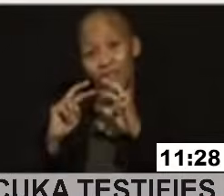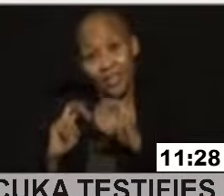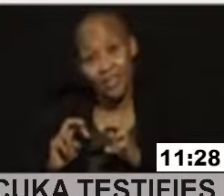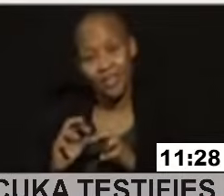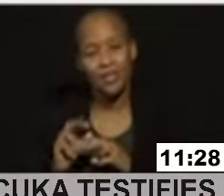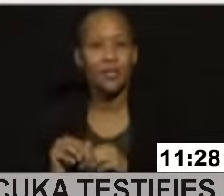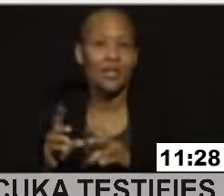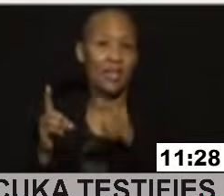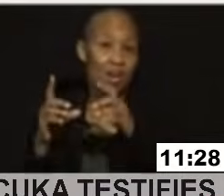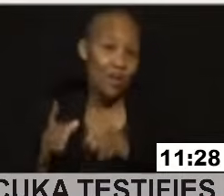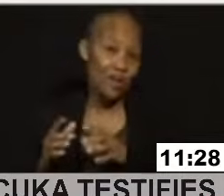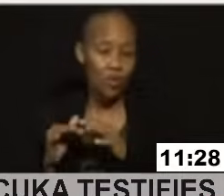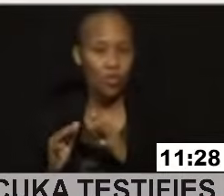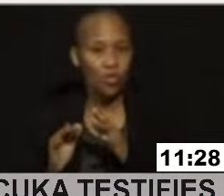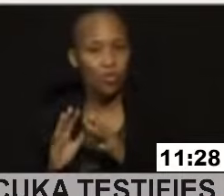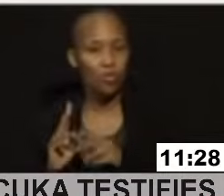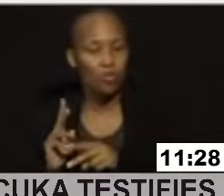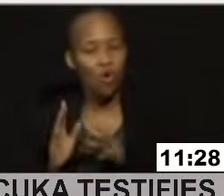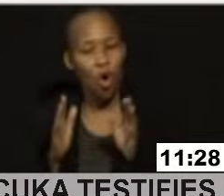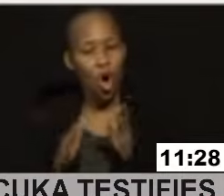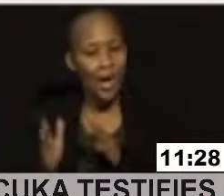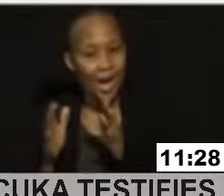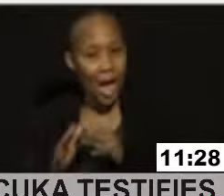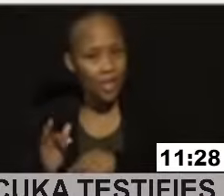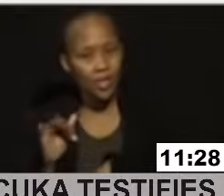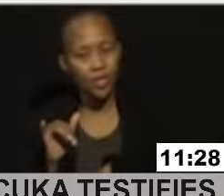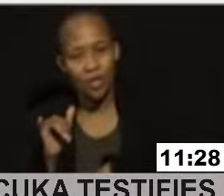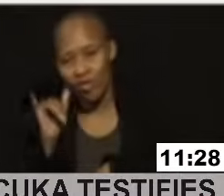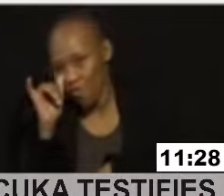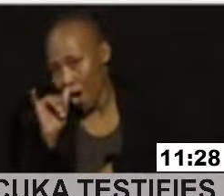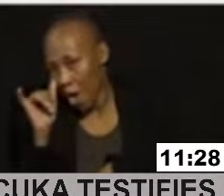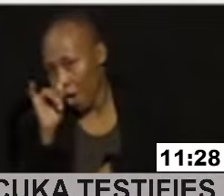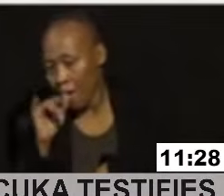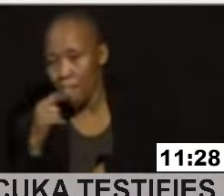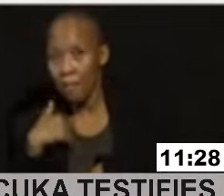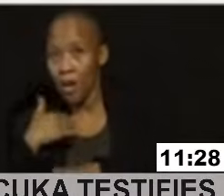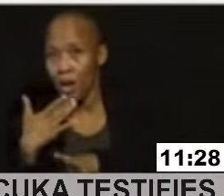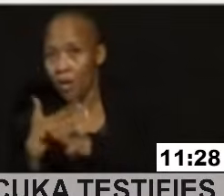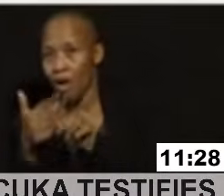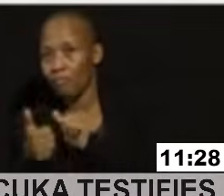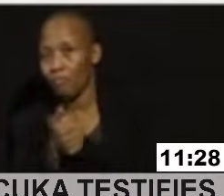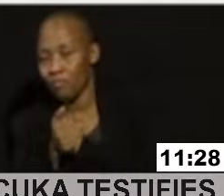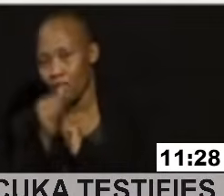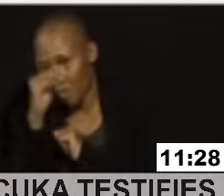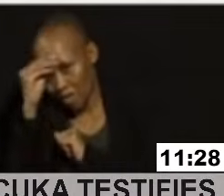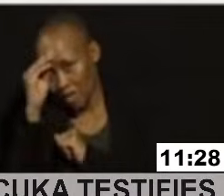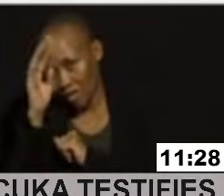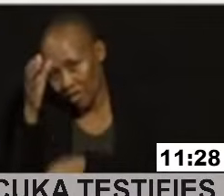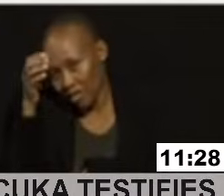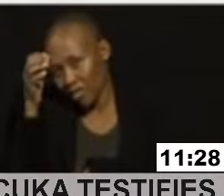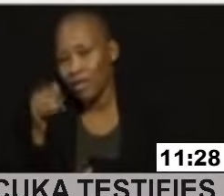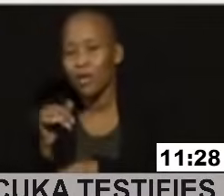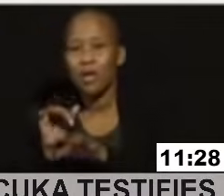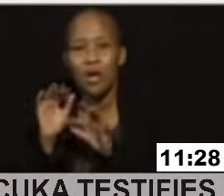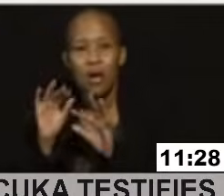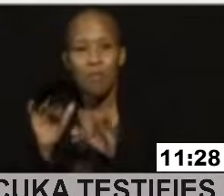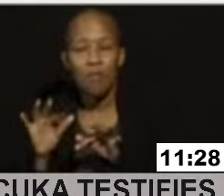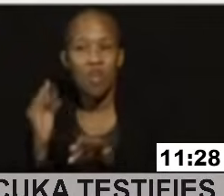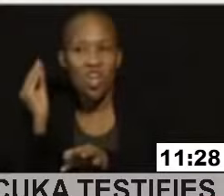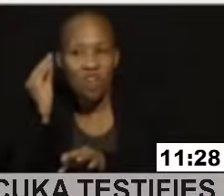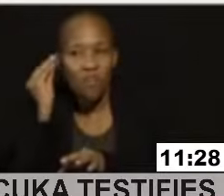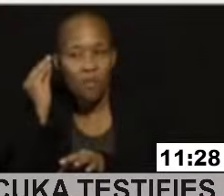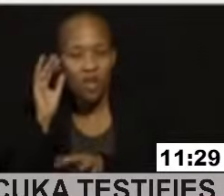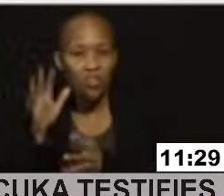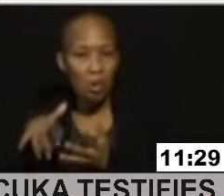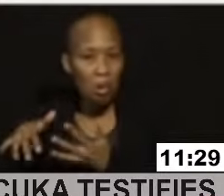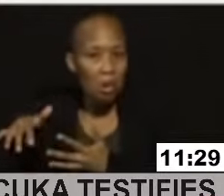Corruption, where I had to work with the police and the intelligence people, take those and put them